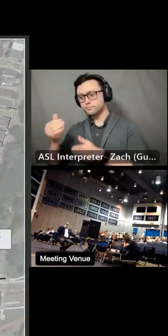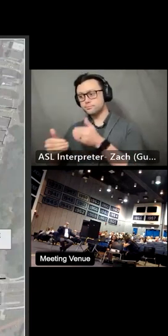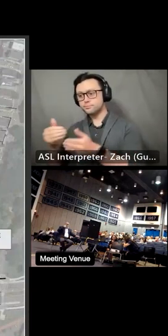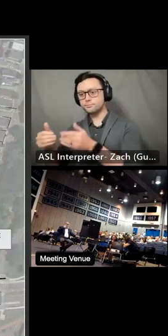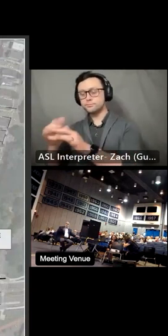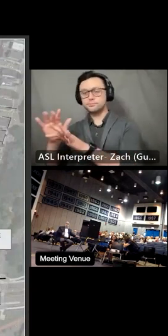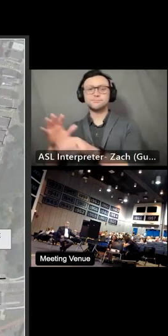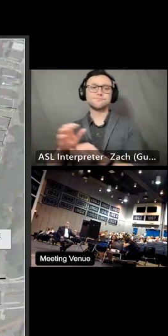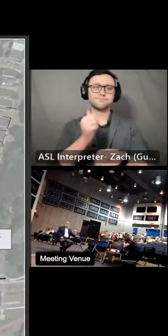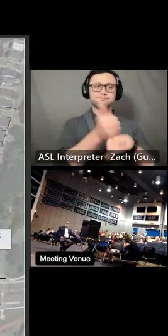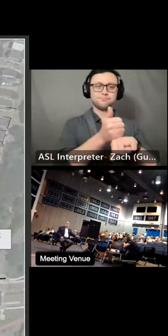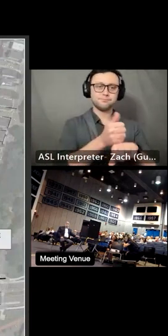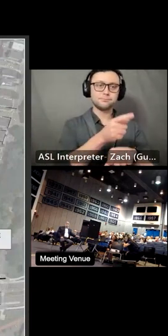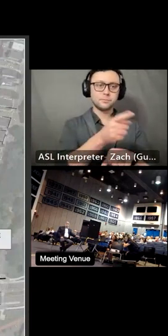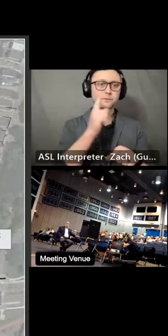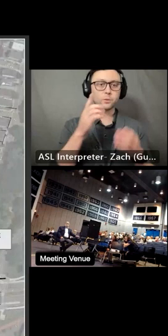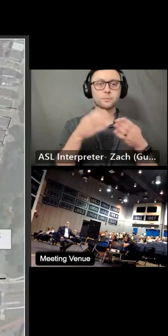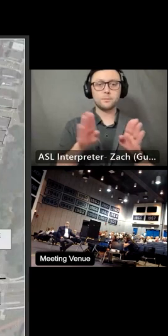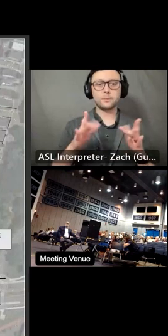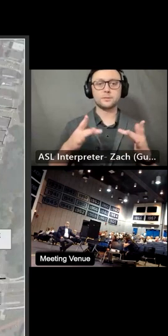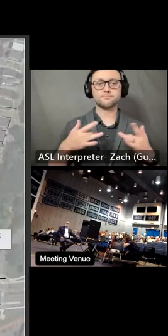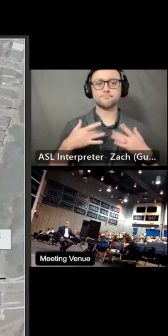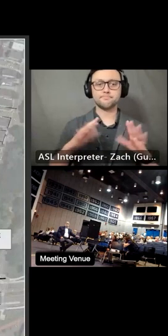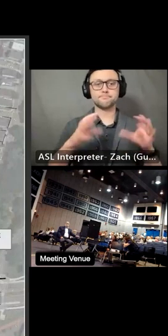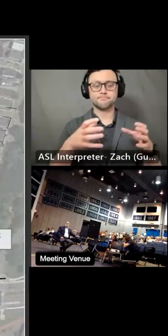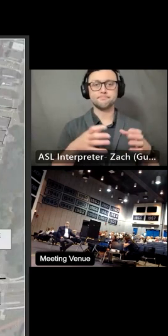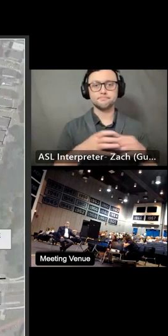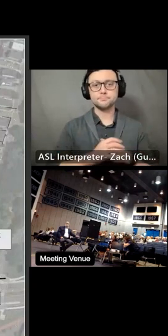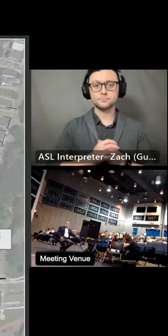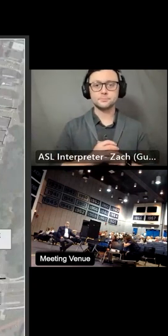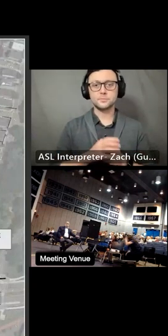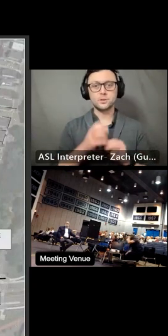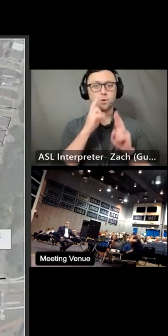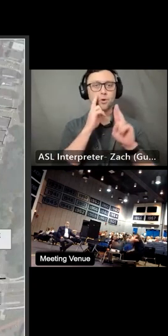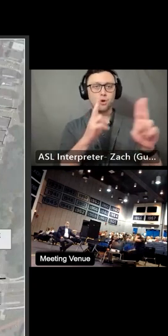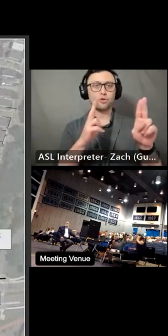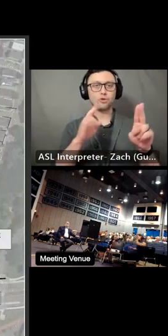over the last couple of decades. So we wanted a project that was able to honor that.